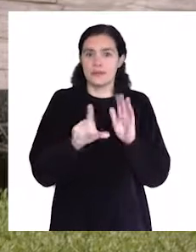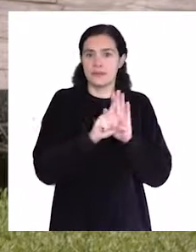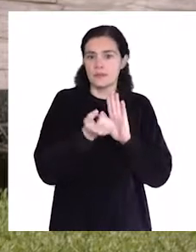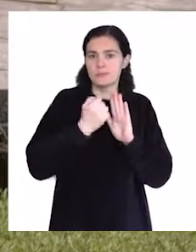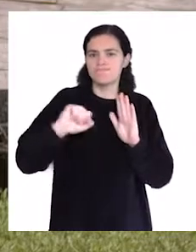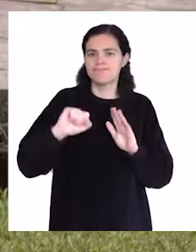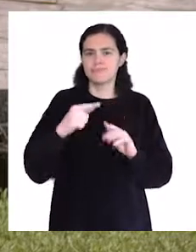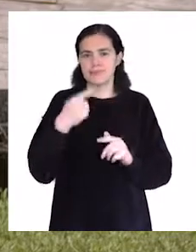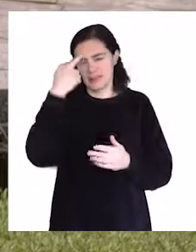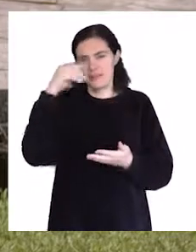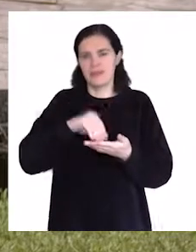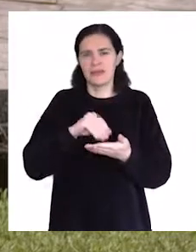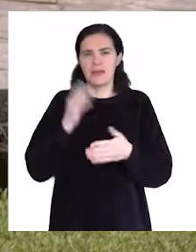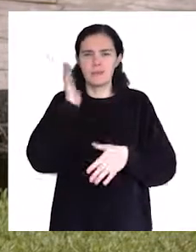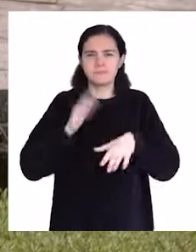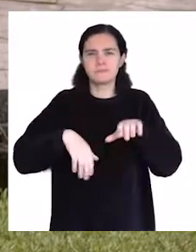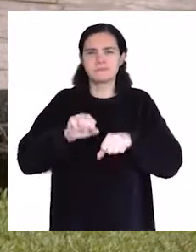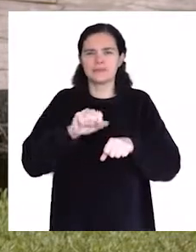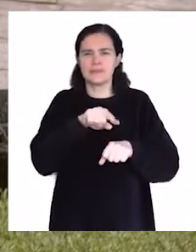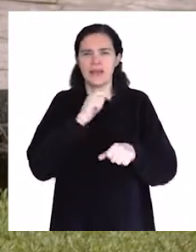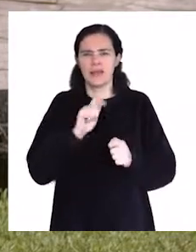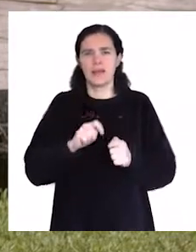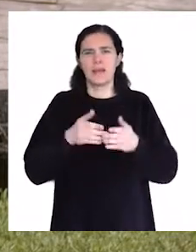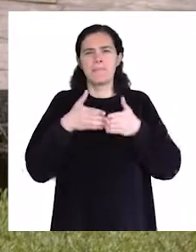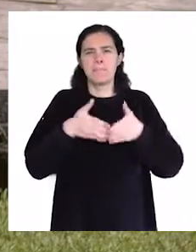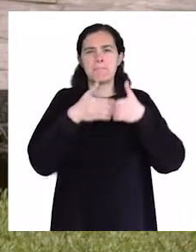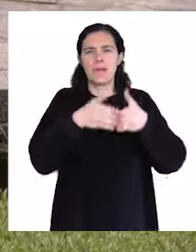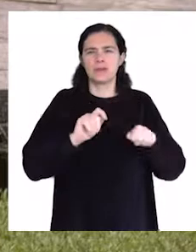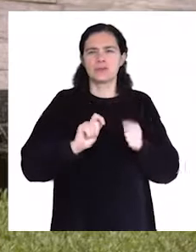almost illegal, almost reinventing slavery on